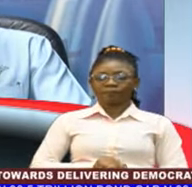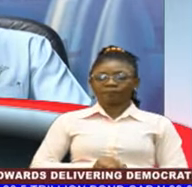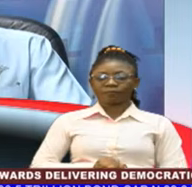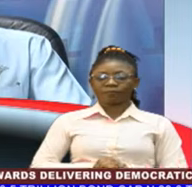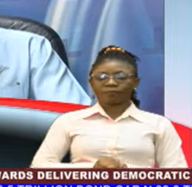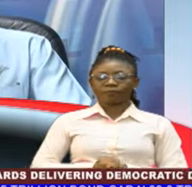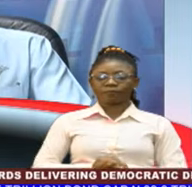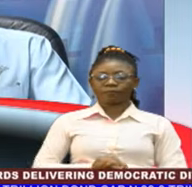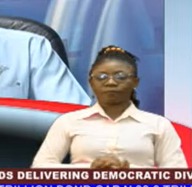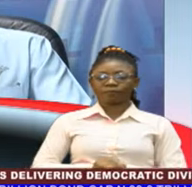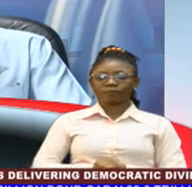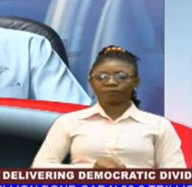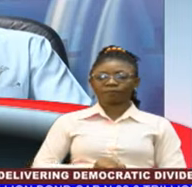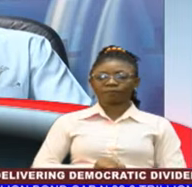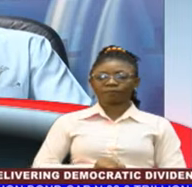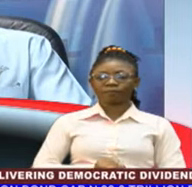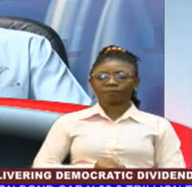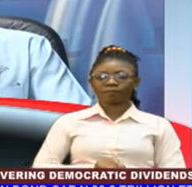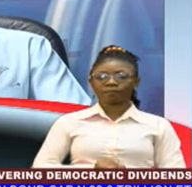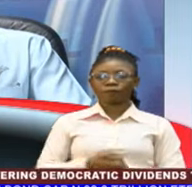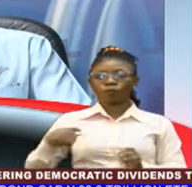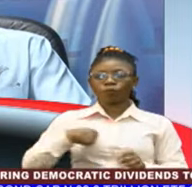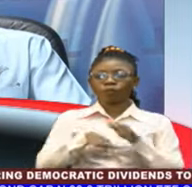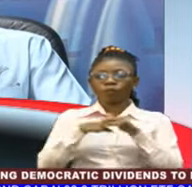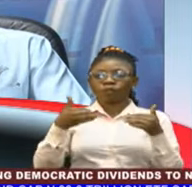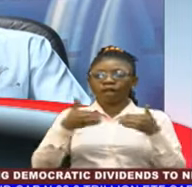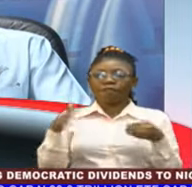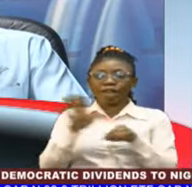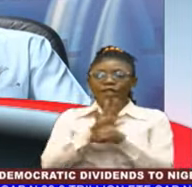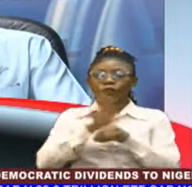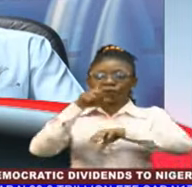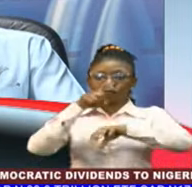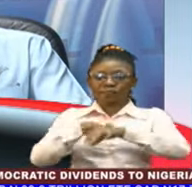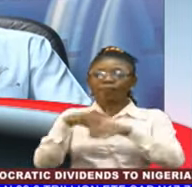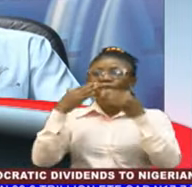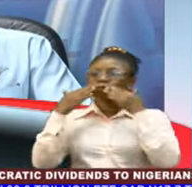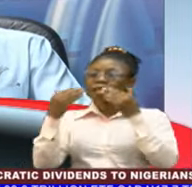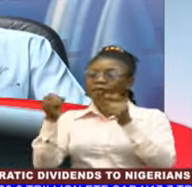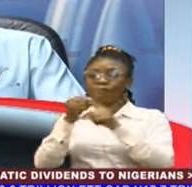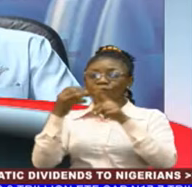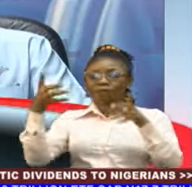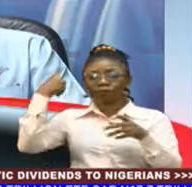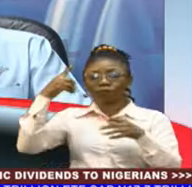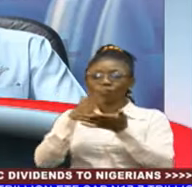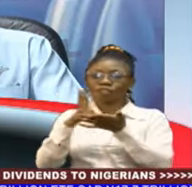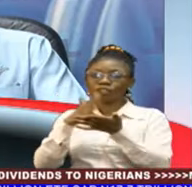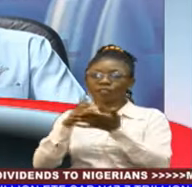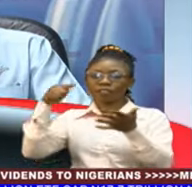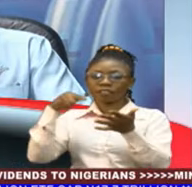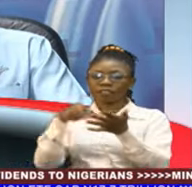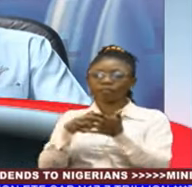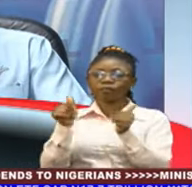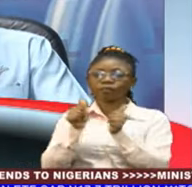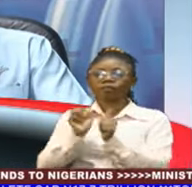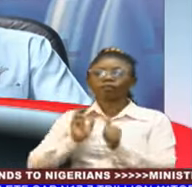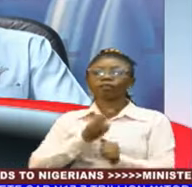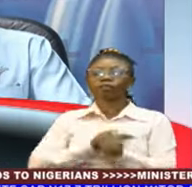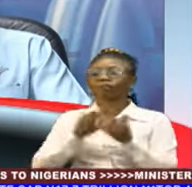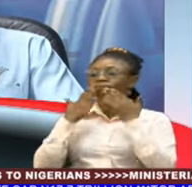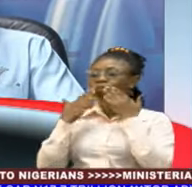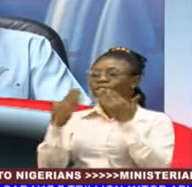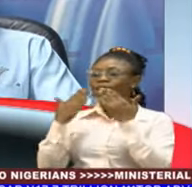we thank you. Actually, we don't have that's the much time we have for the discussion. We thank you very much for sharing those perspectives. Thank you. Thank